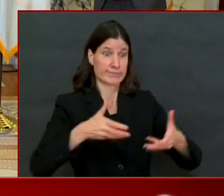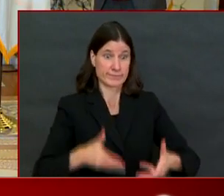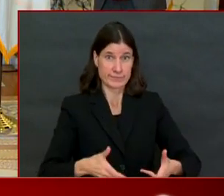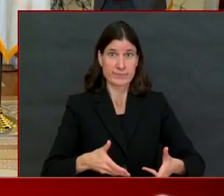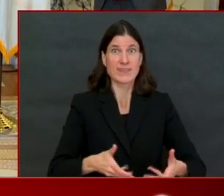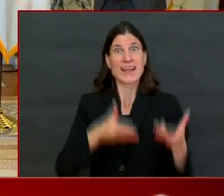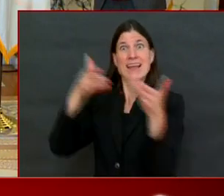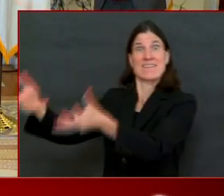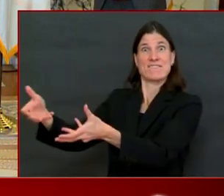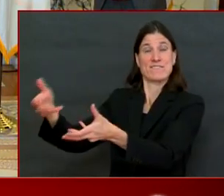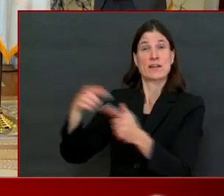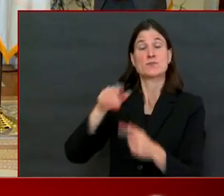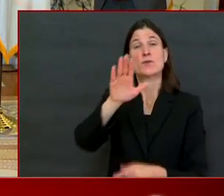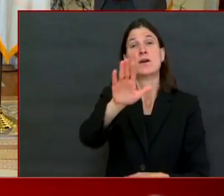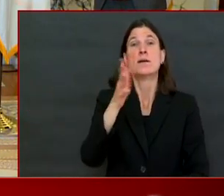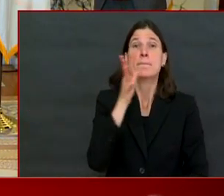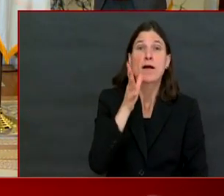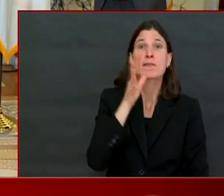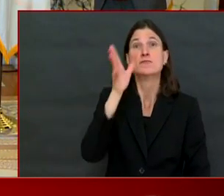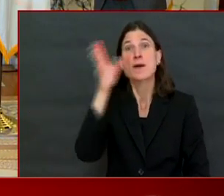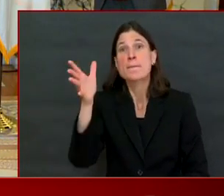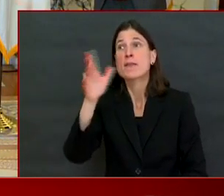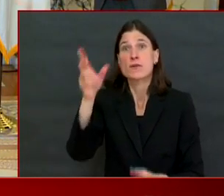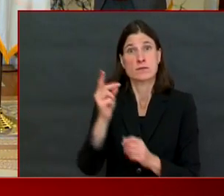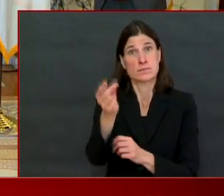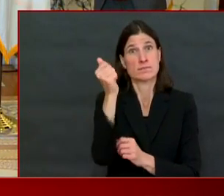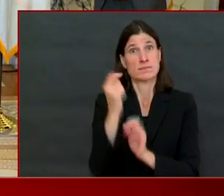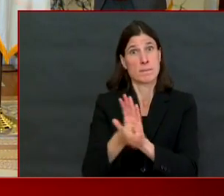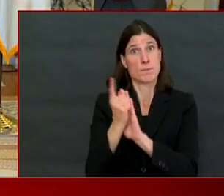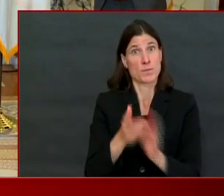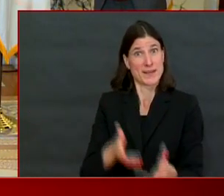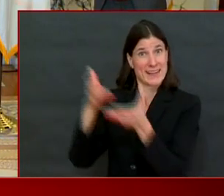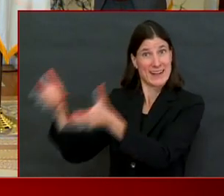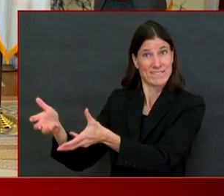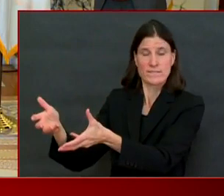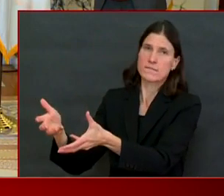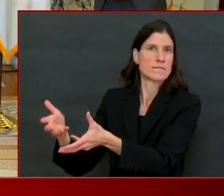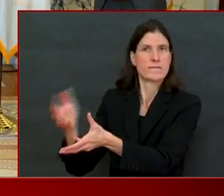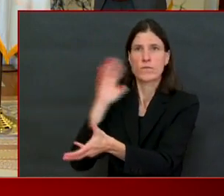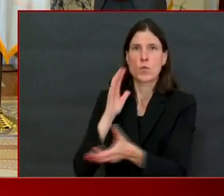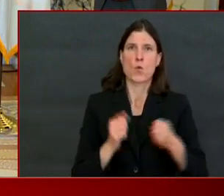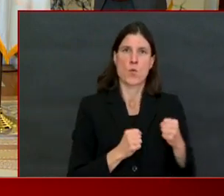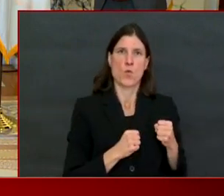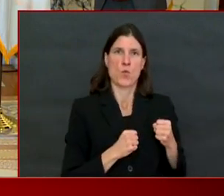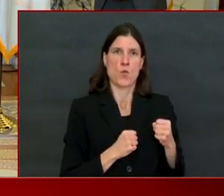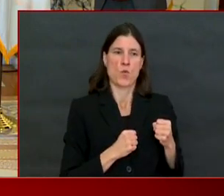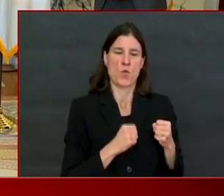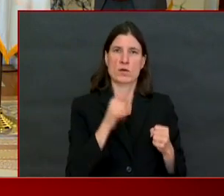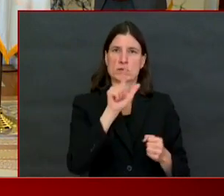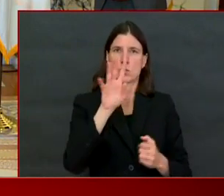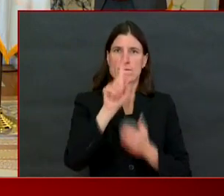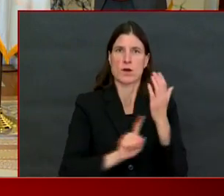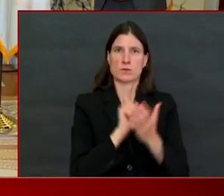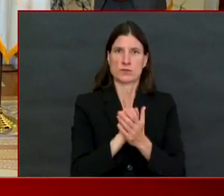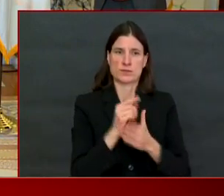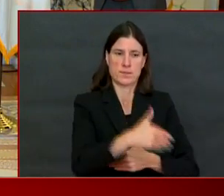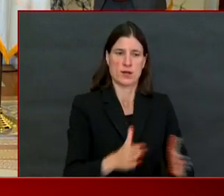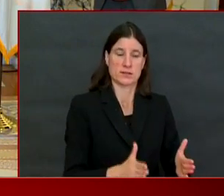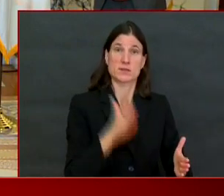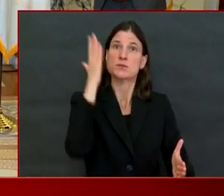hours. That time period is based on some preliminary science on how long the virus can remain on a substance like